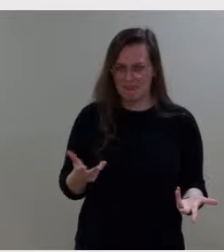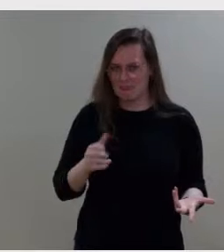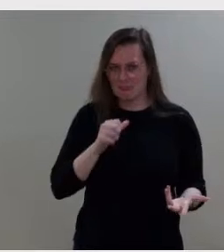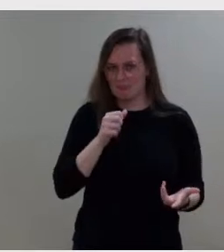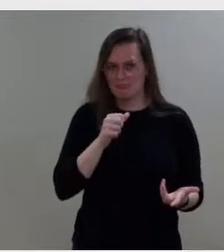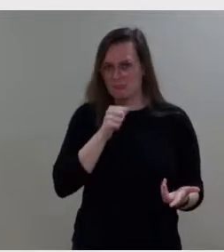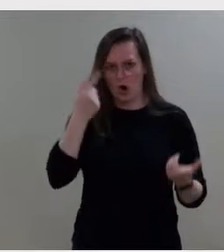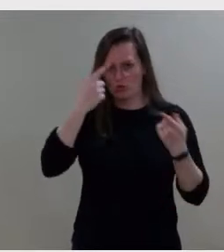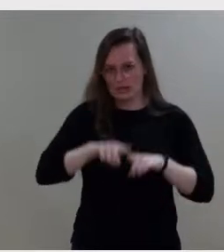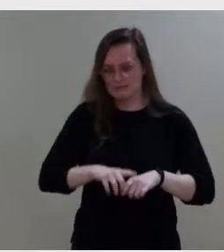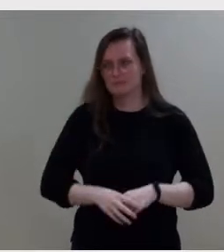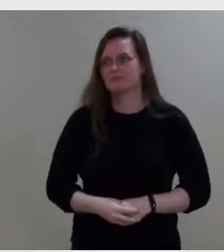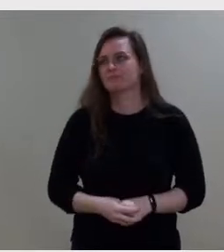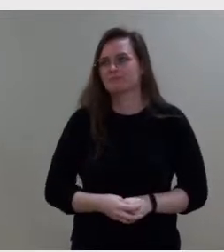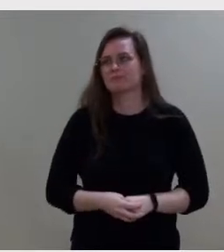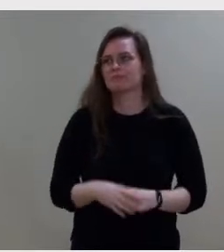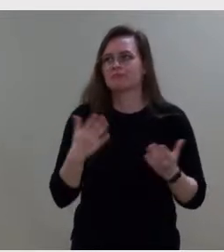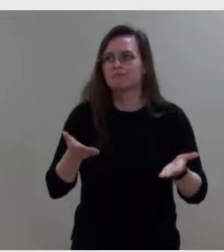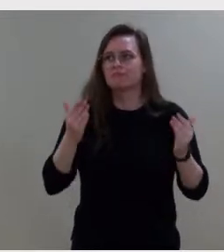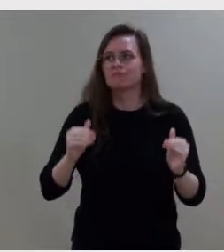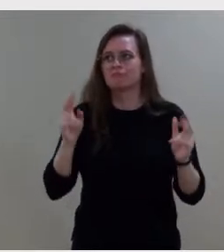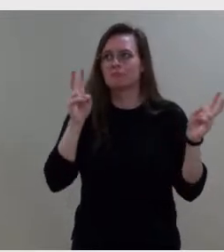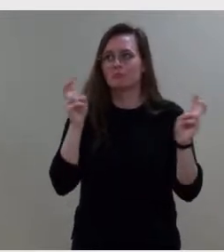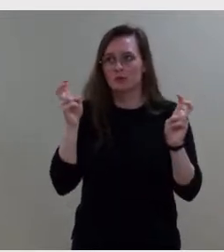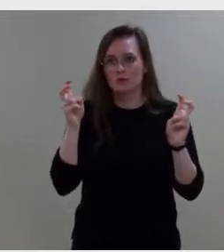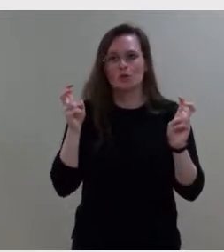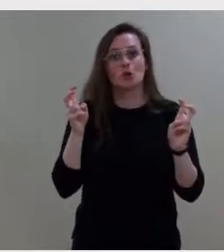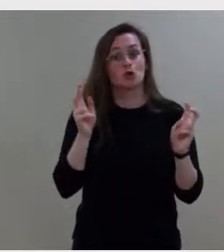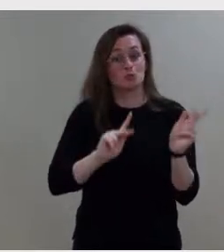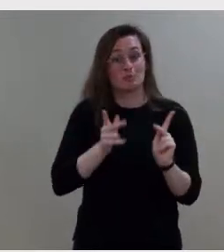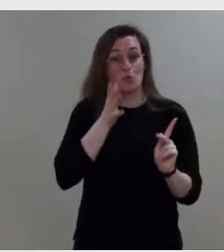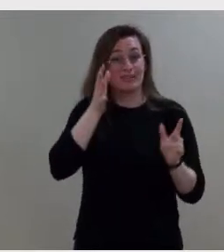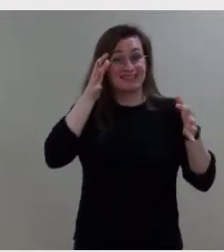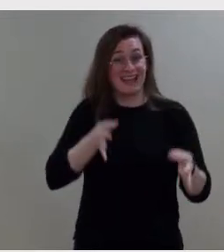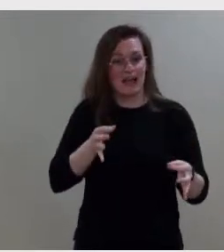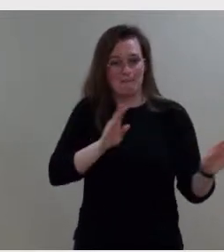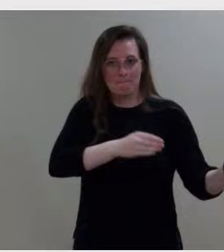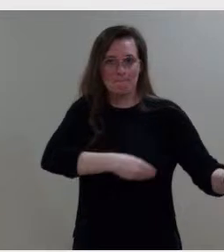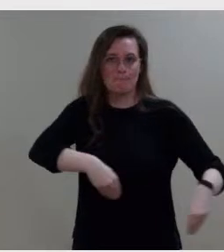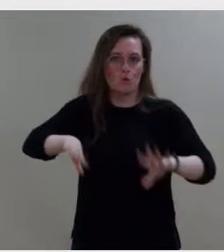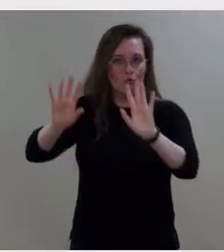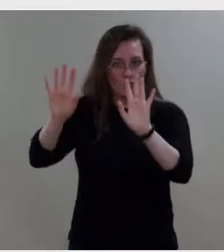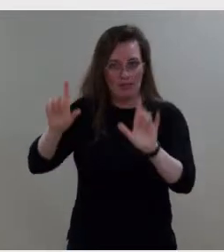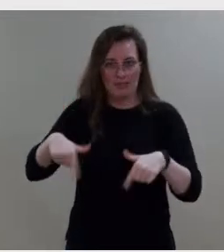The deed-transfer tax will lead to people choosing to live in another municipality.